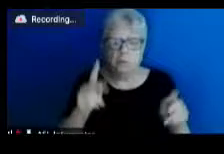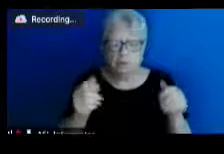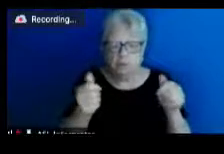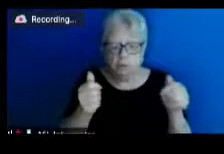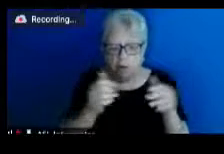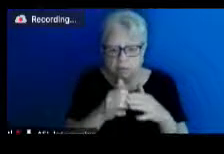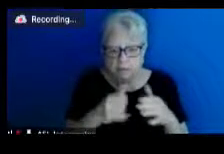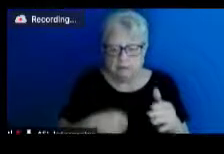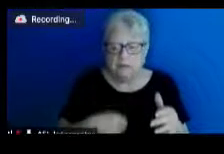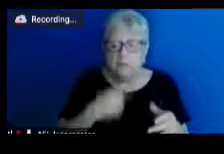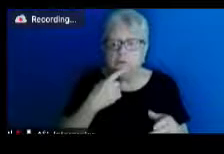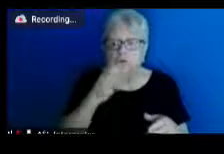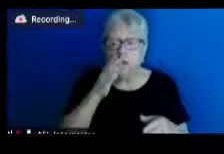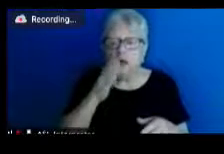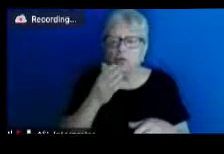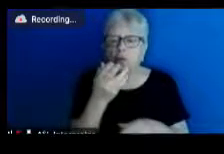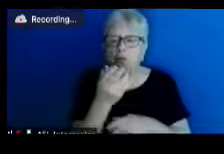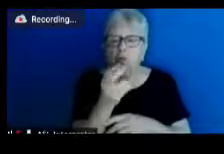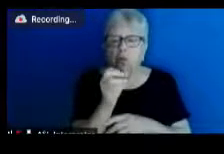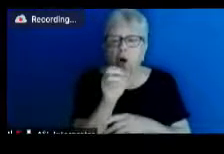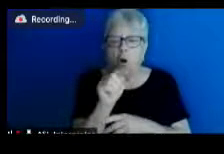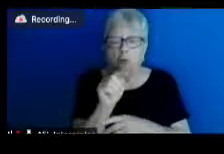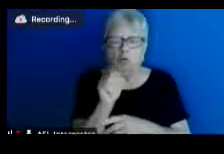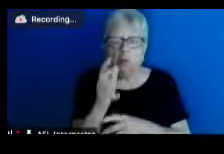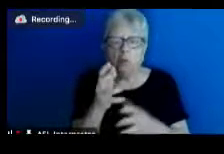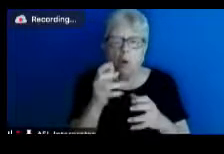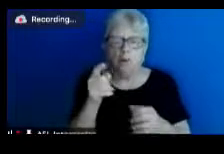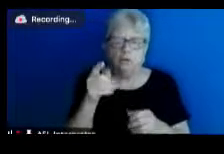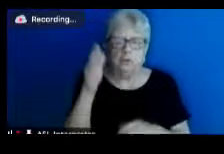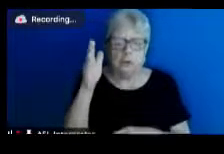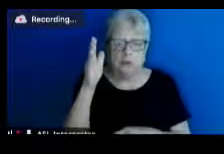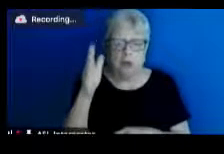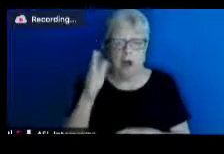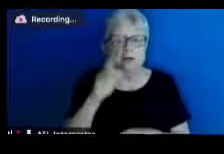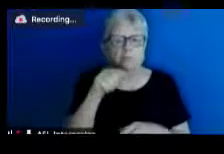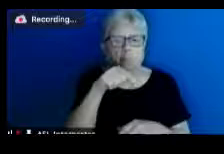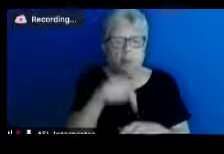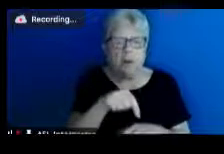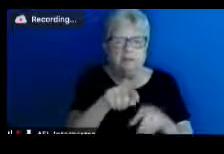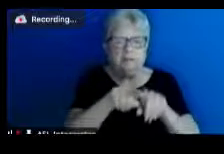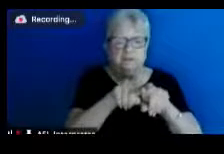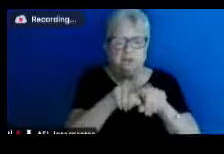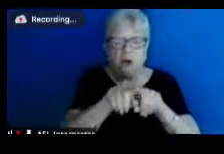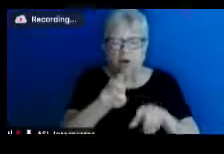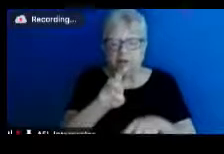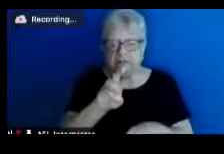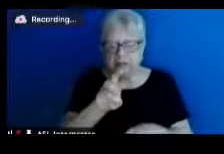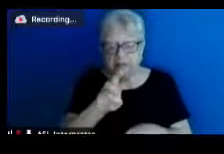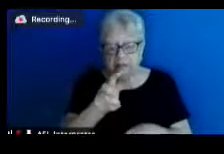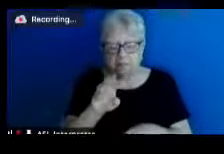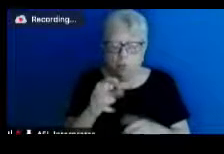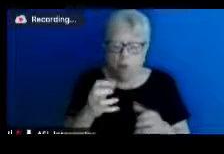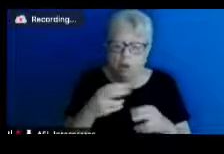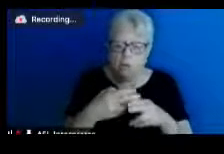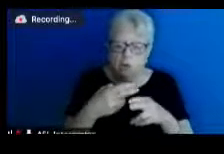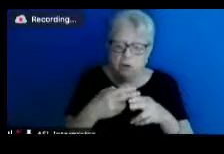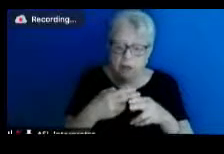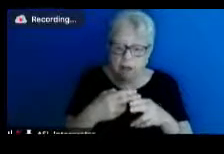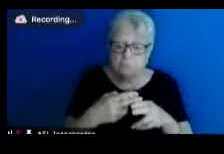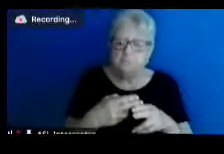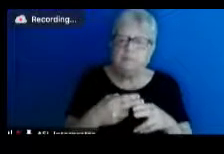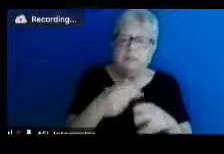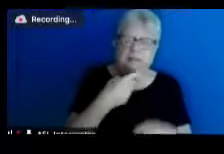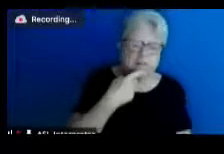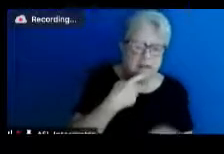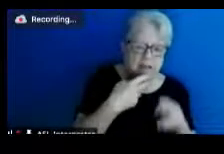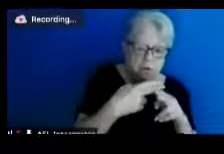would like you to talk. Press star 6 to speak." If you'd like to give your name, please state and spell it for the record. You are not required to provide your